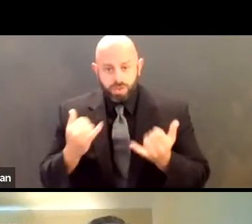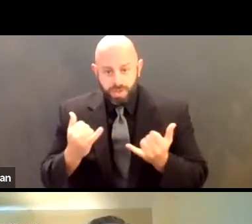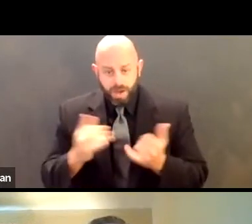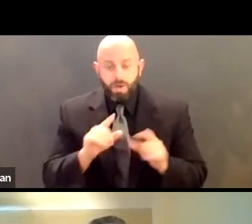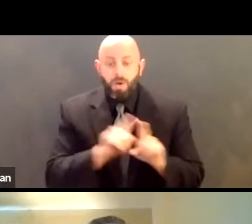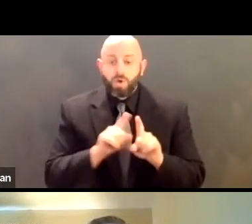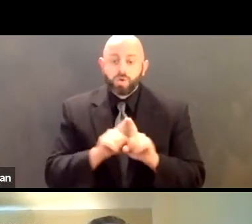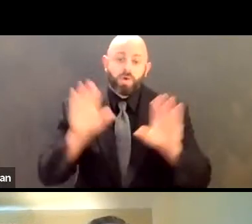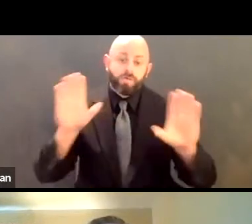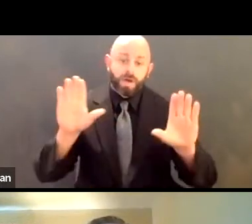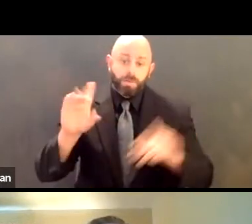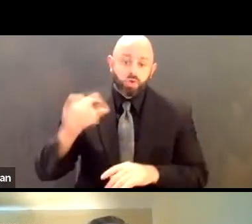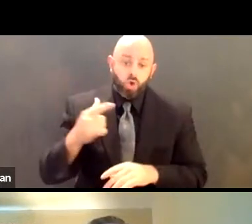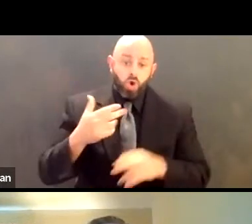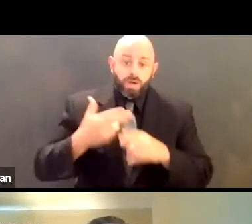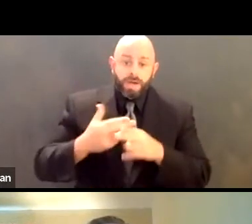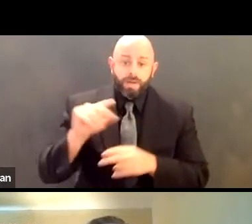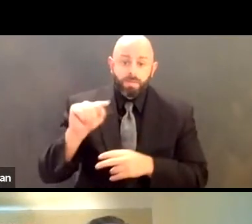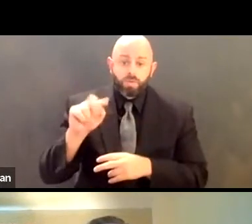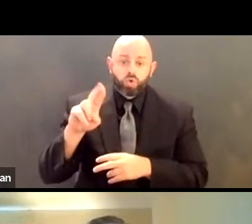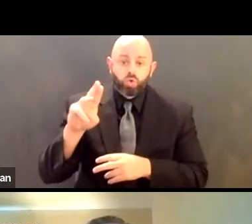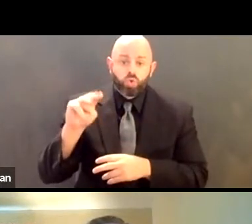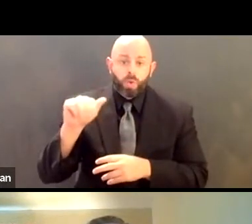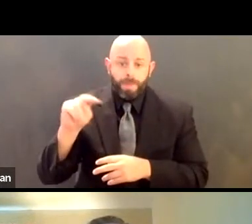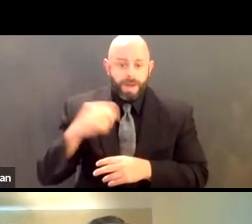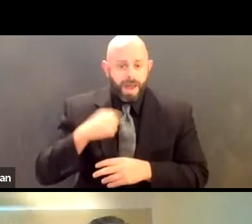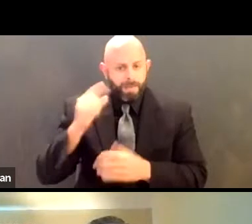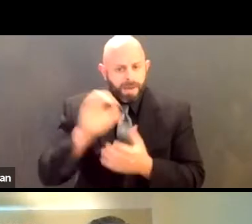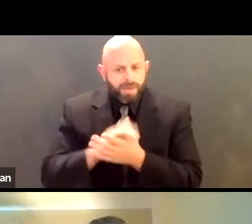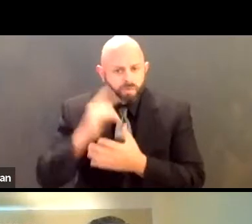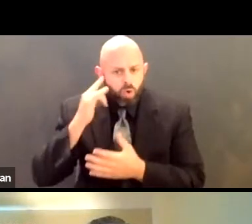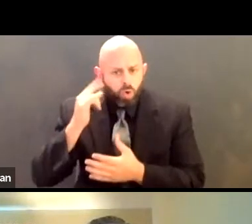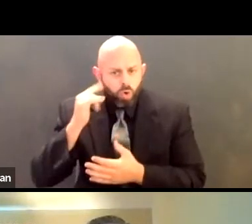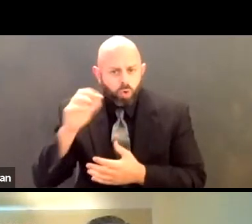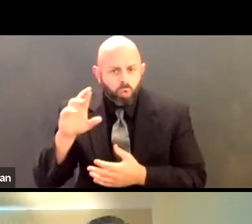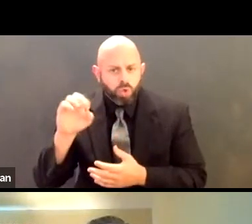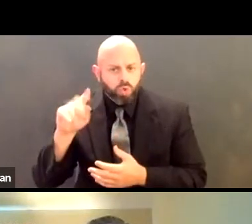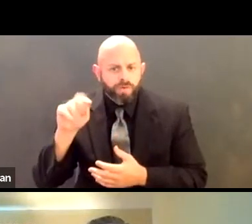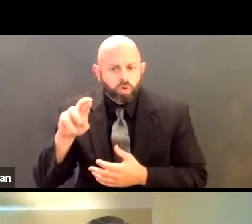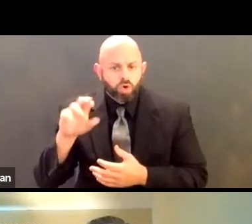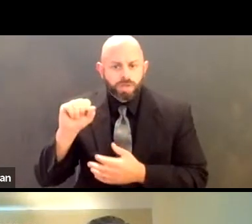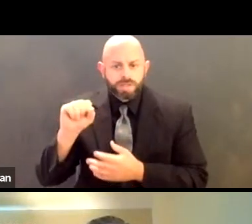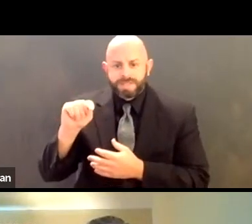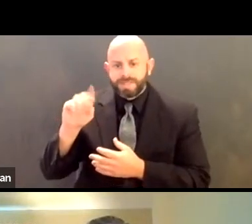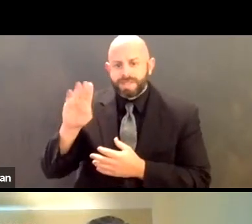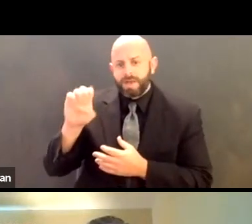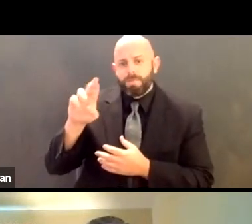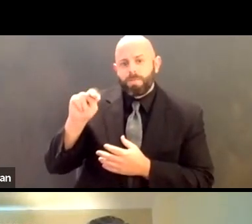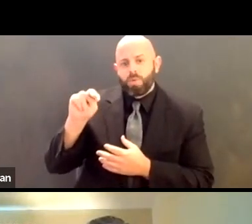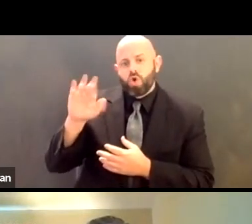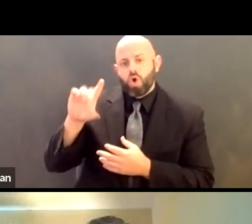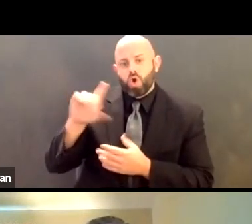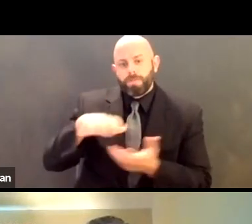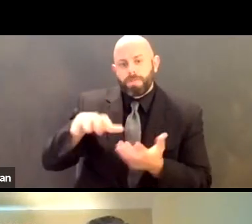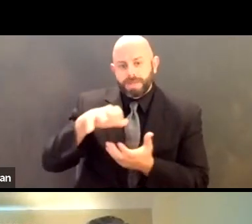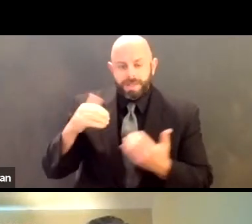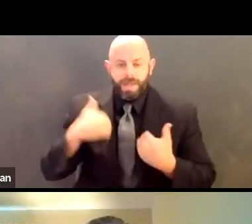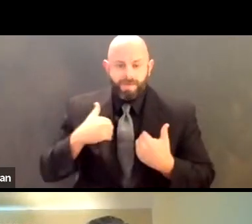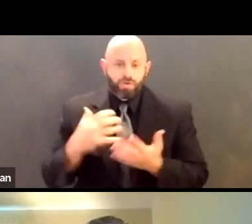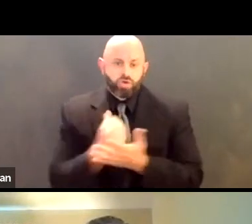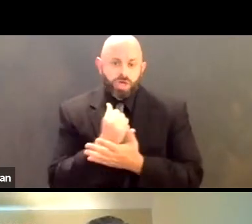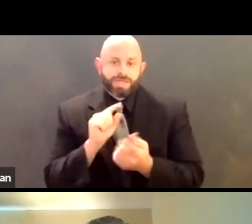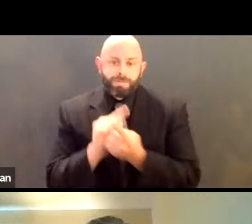a phenomenal dog named Truman, who I believe is a Golden Retriever St. Bernard mix, who I've had the chance to meet, and it's just